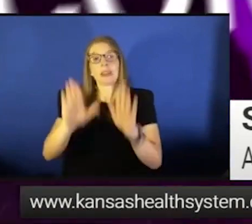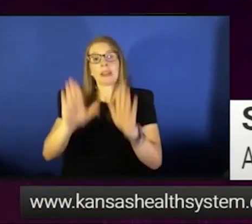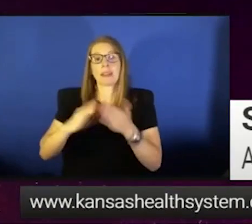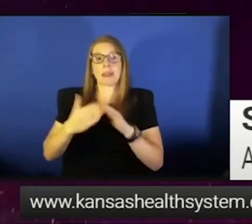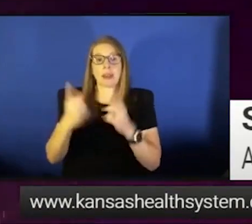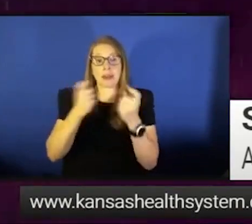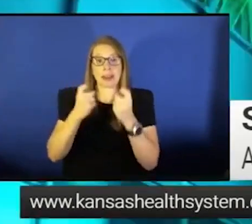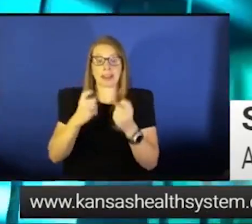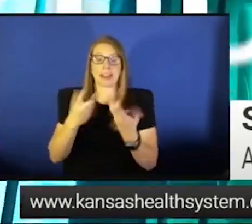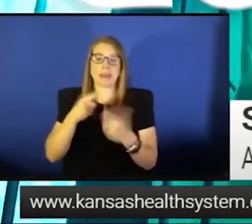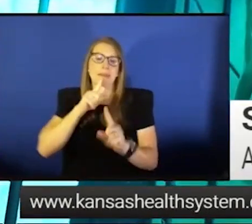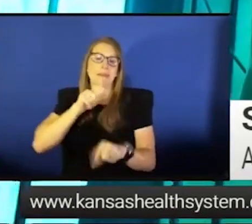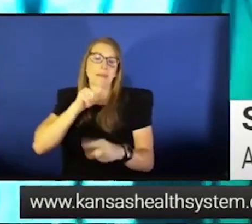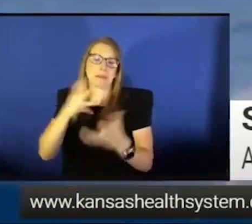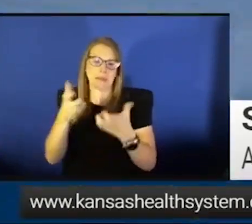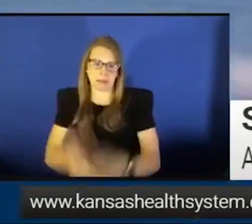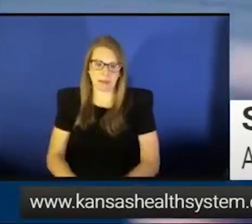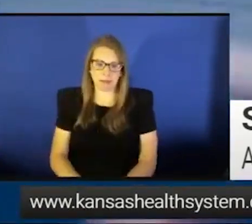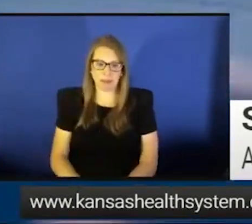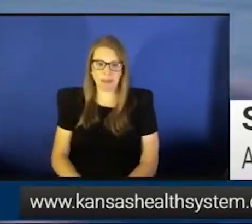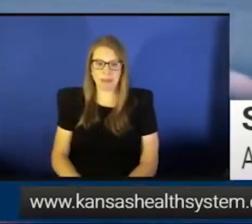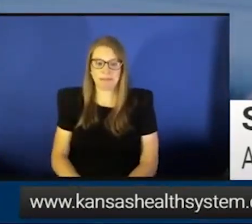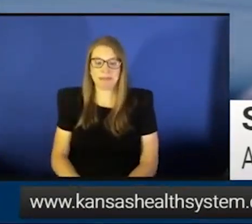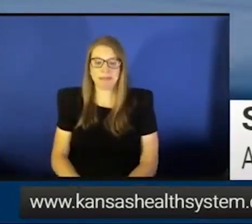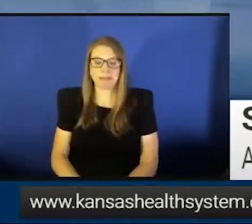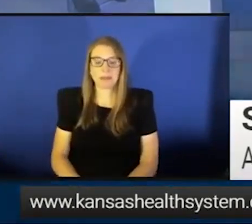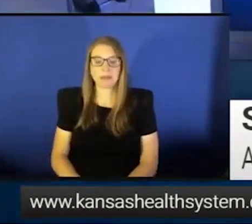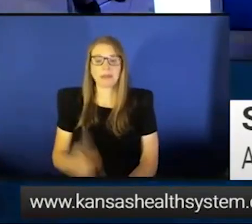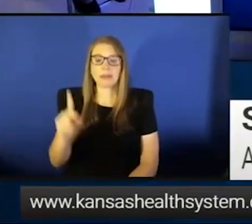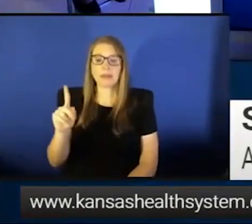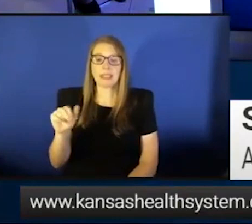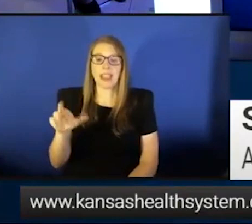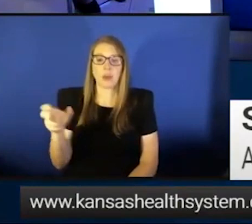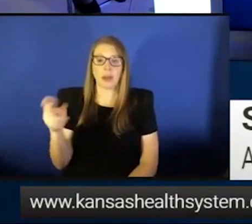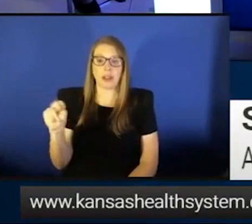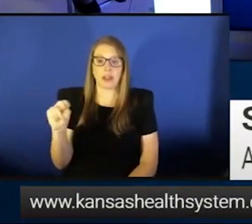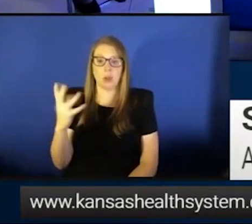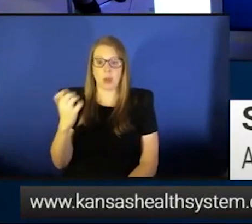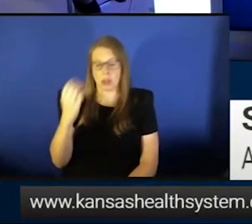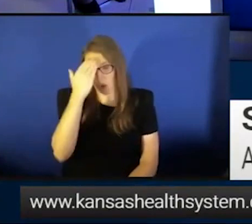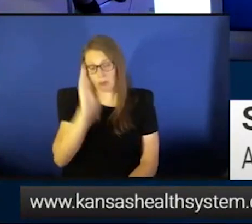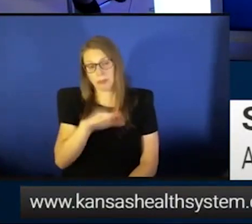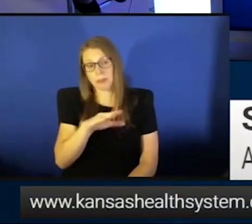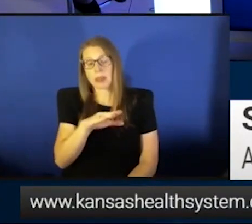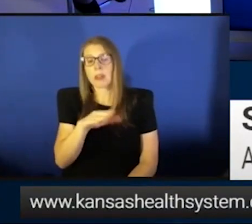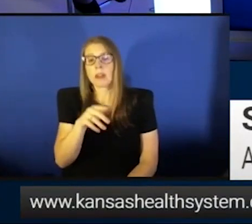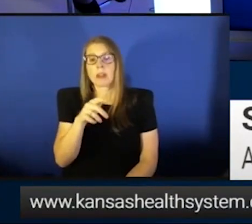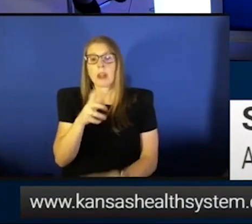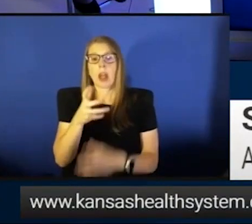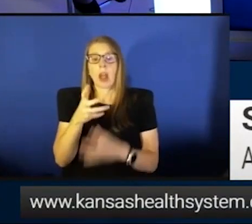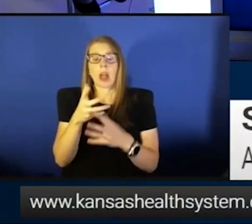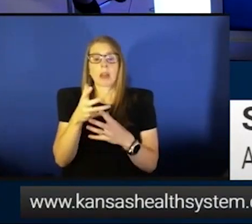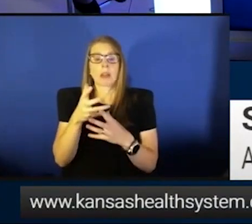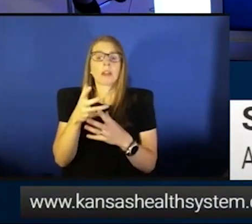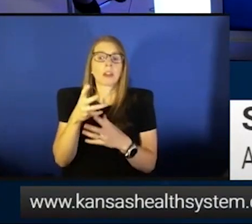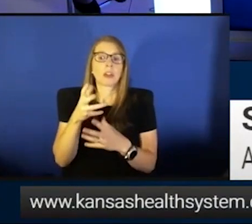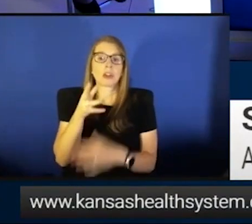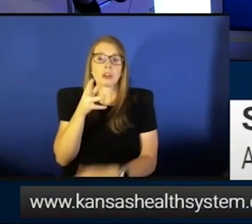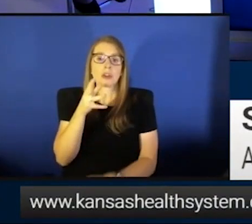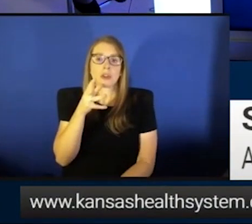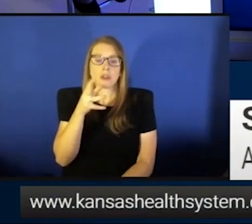want to get to those. Catherine wants to know, Dr. Lechtenberg, she lost her father to hemorrhagic